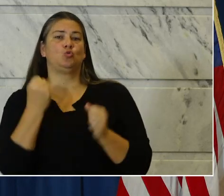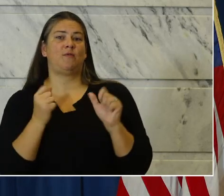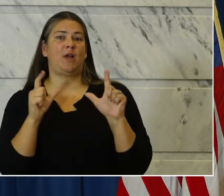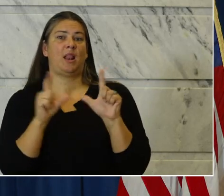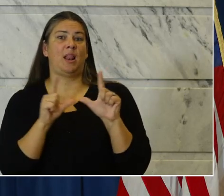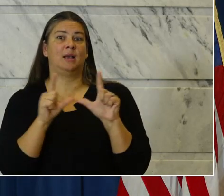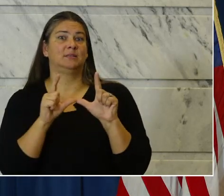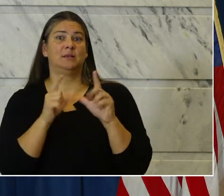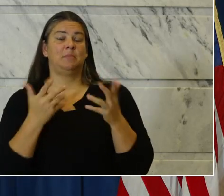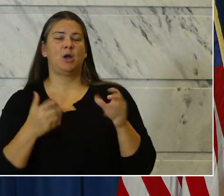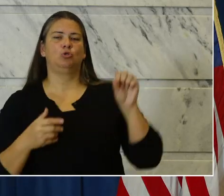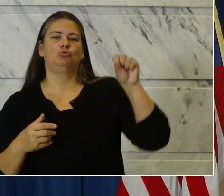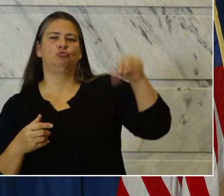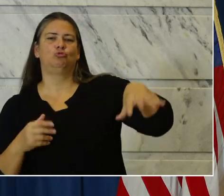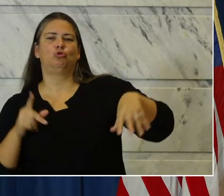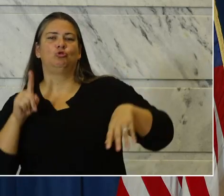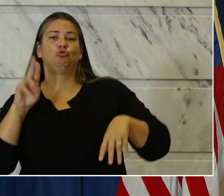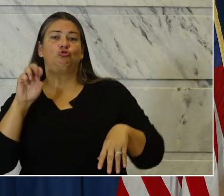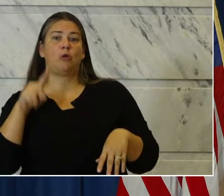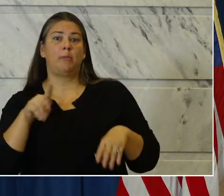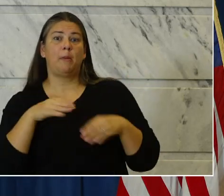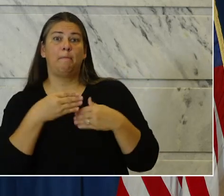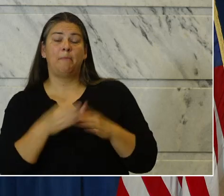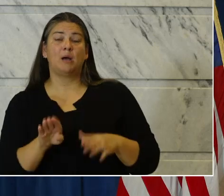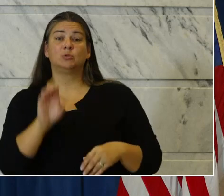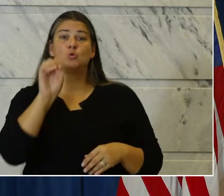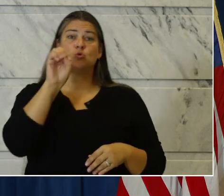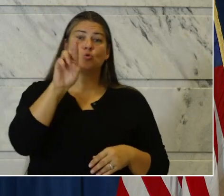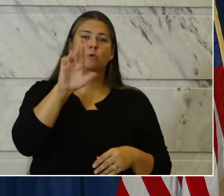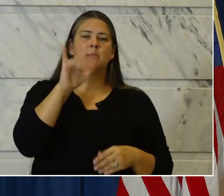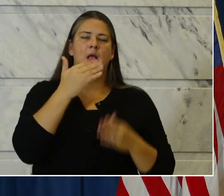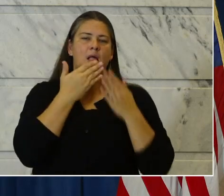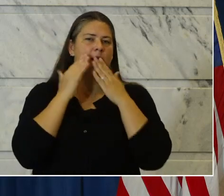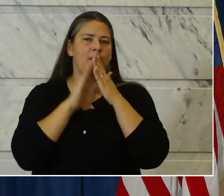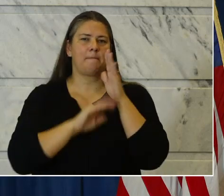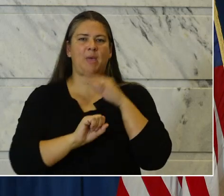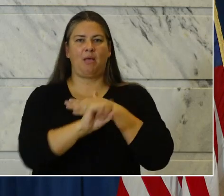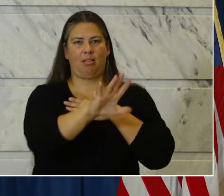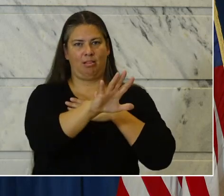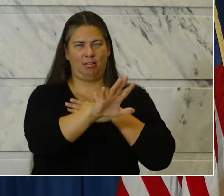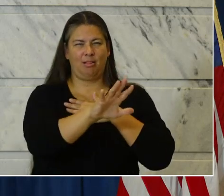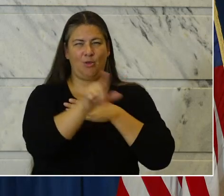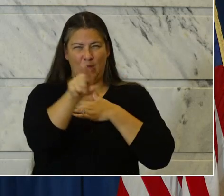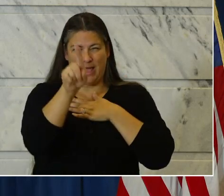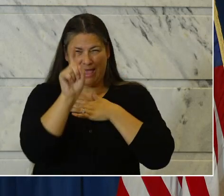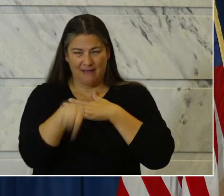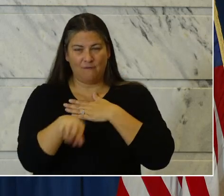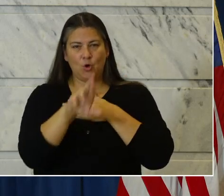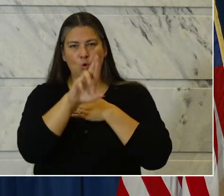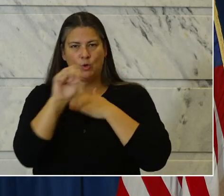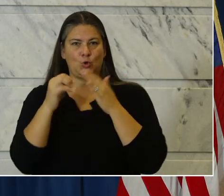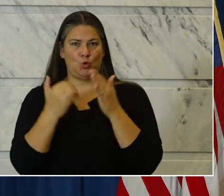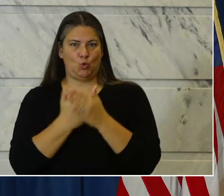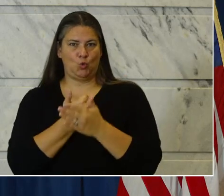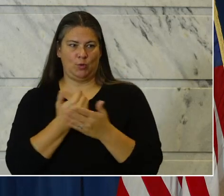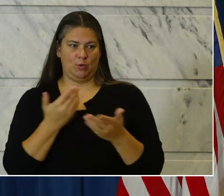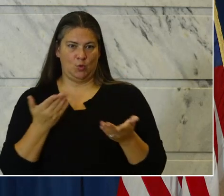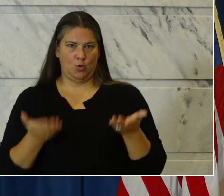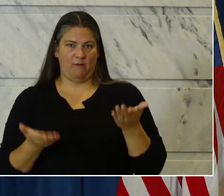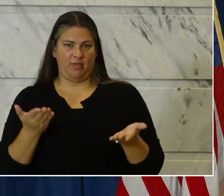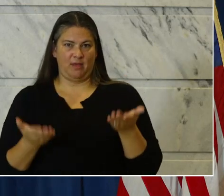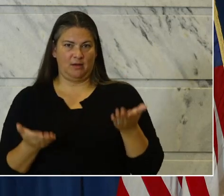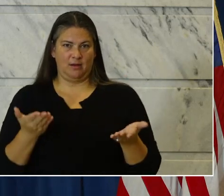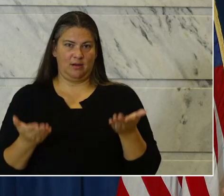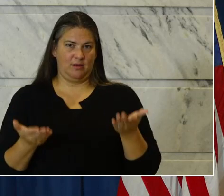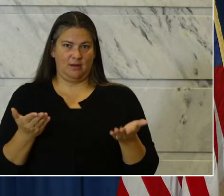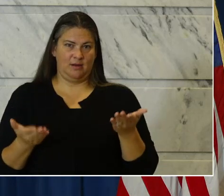via drop box or by mail. You still have to renew it in one of those two fashions all